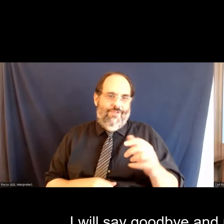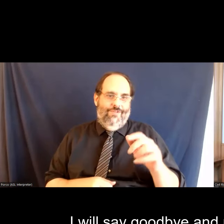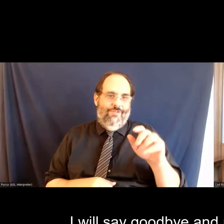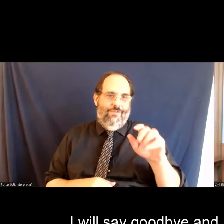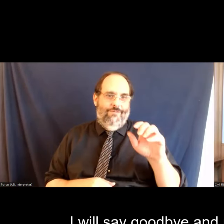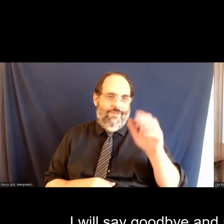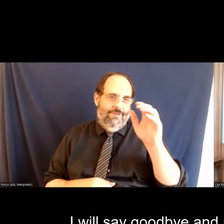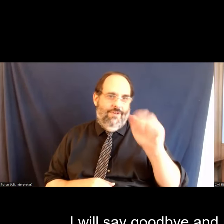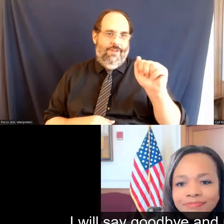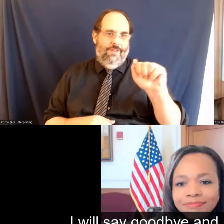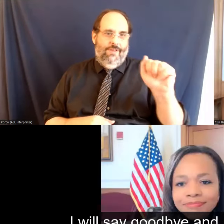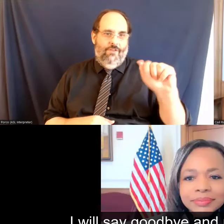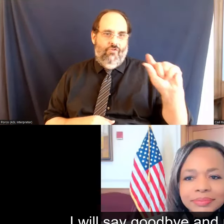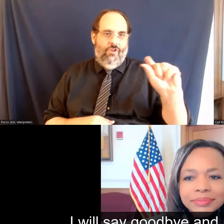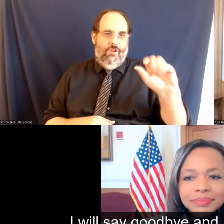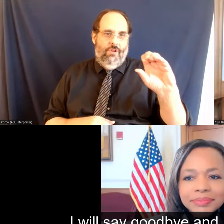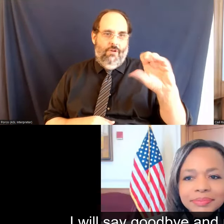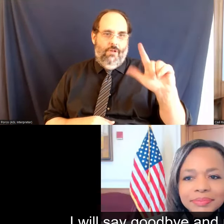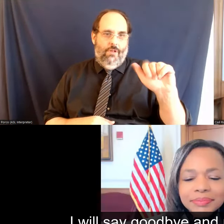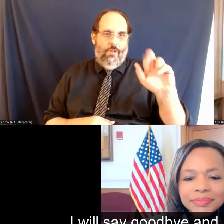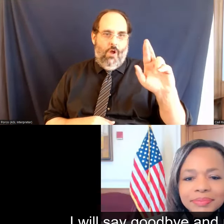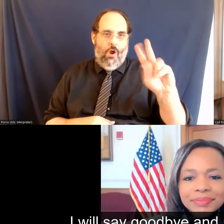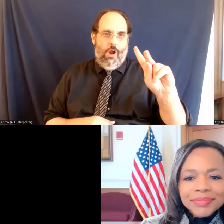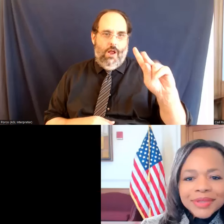to Assistant Attorney General Clark.